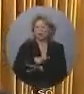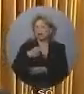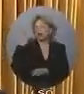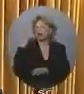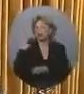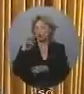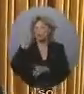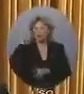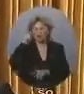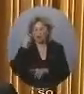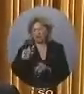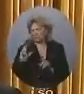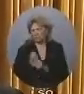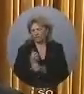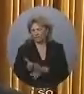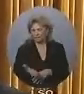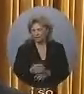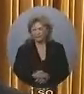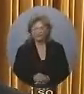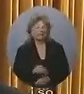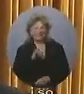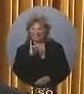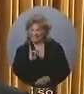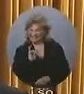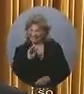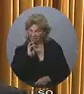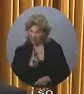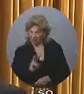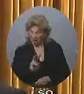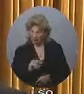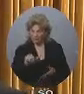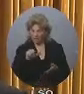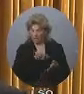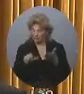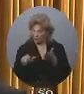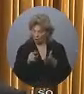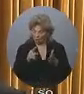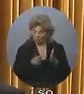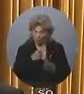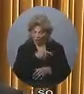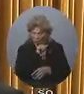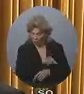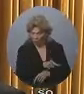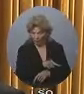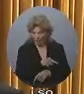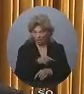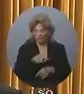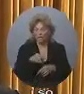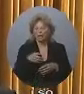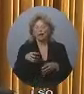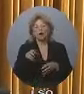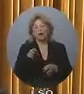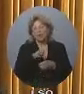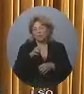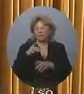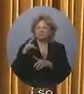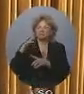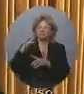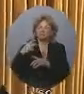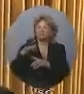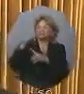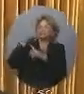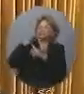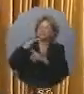Speaker, if indeed this was the only time the Minister was hoisted in a basket by a helicopter and taxied to his next